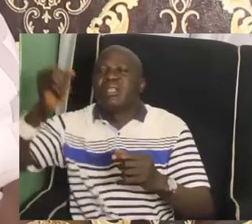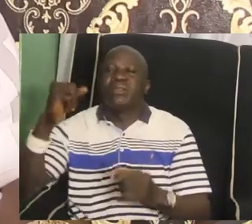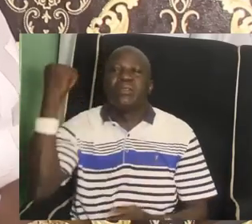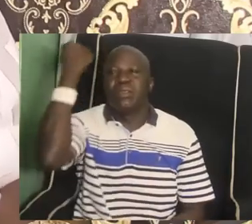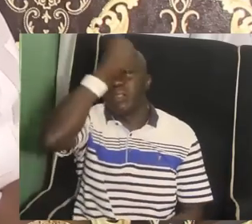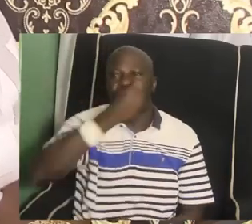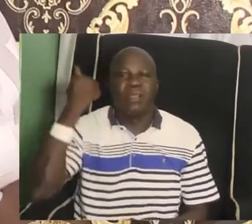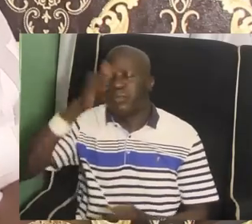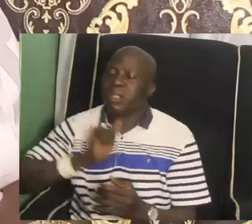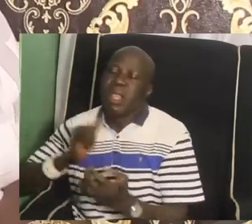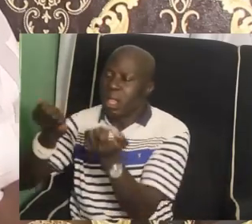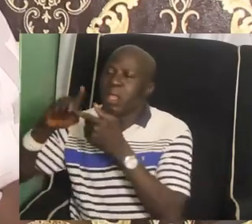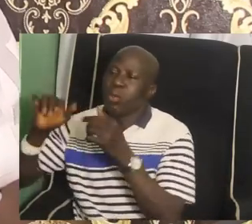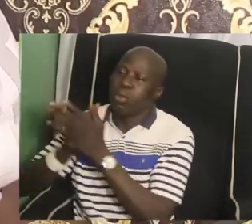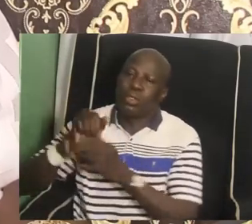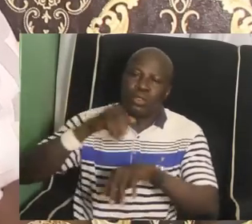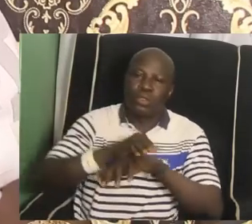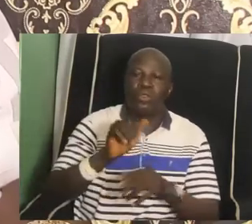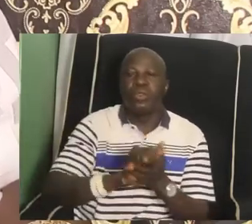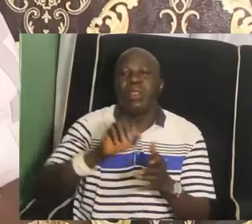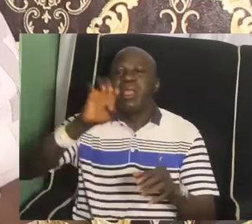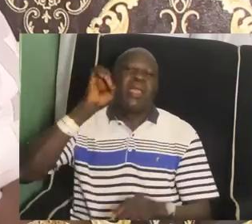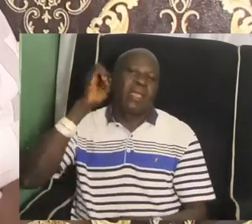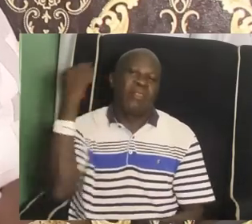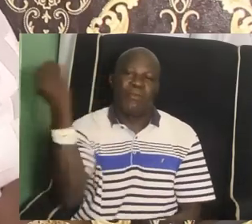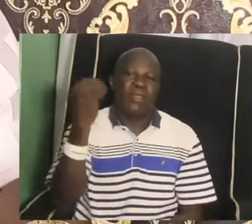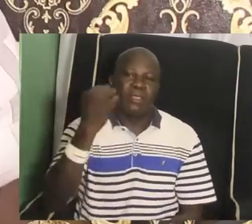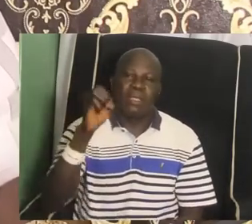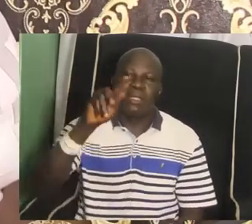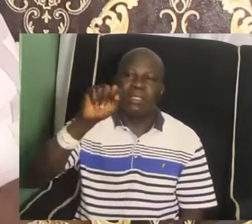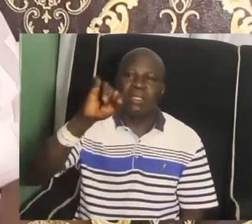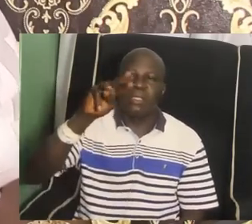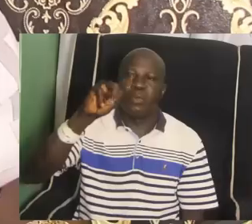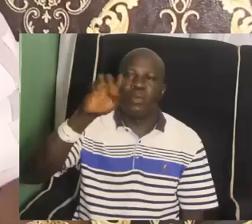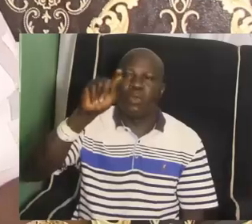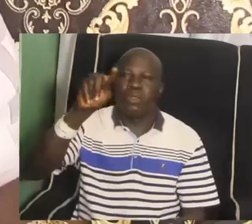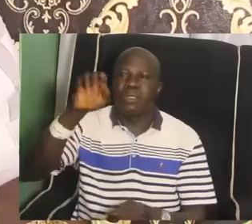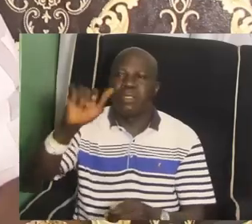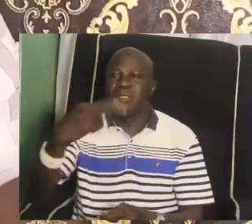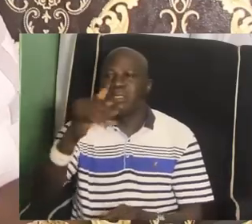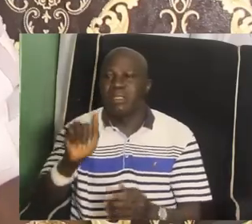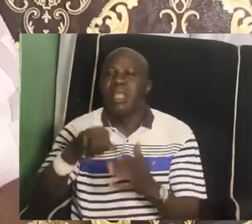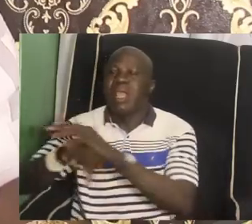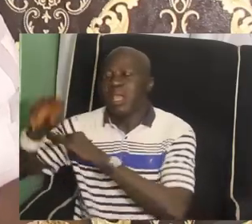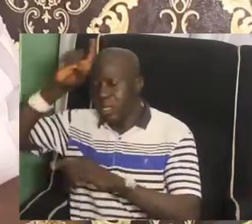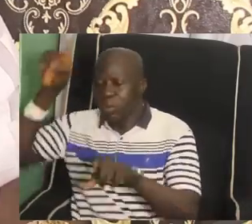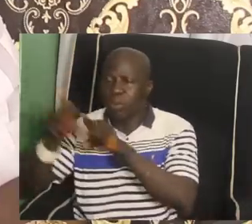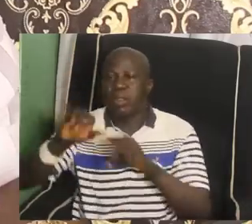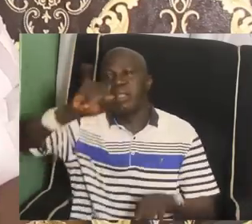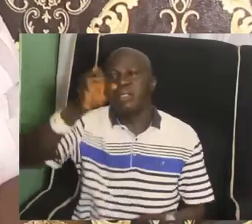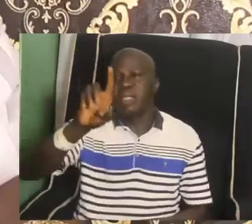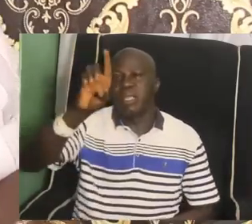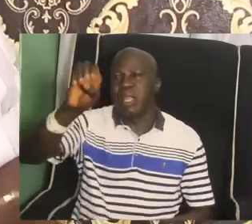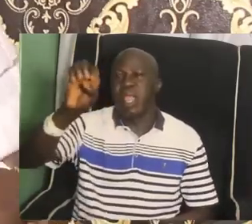bless you. God bless you. God bless you. God bless you. God bless you. God bless you. God bless you. God bless you. God bless you. Number mejeje ni pe no ba to call you